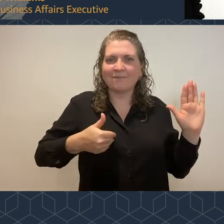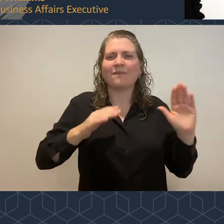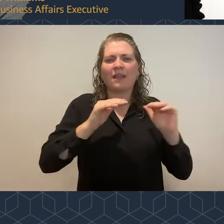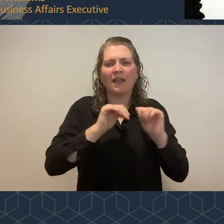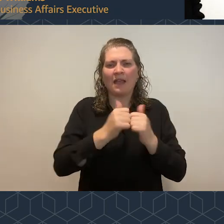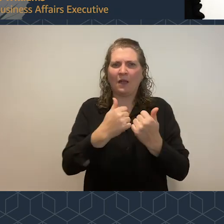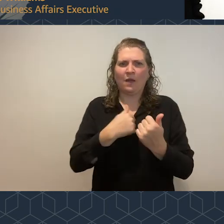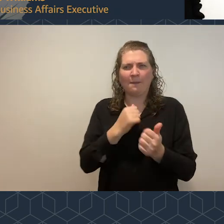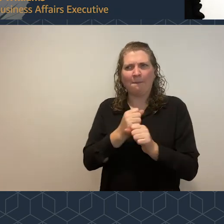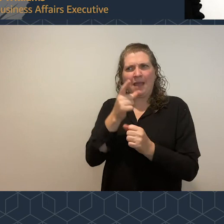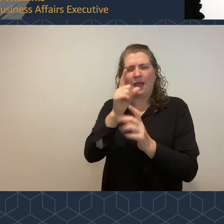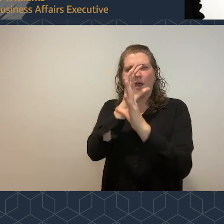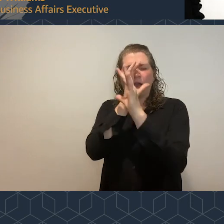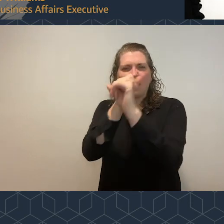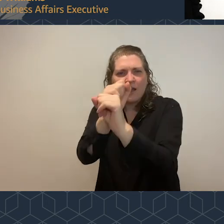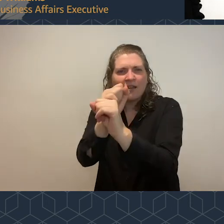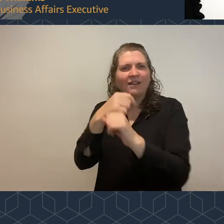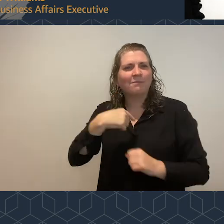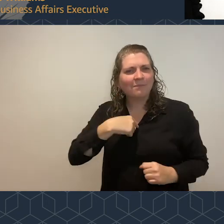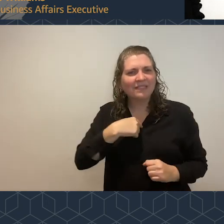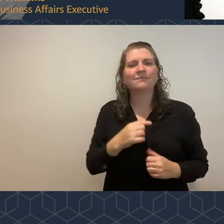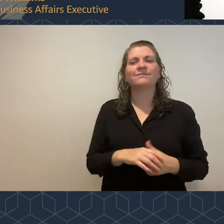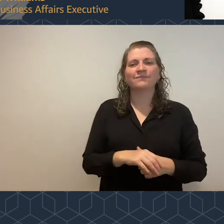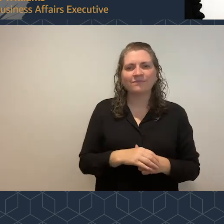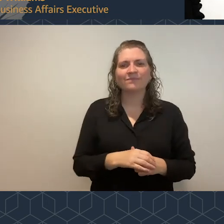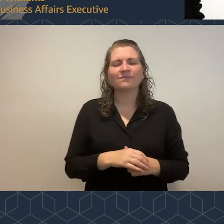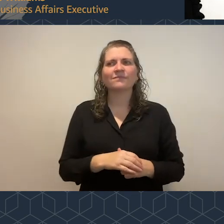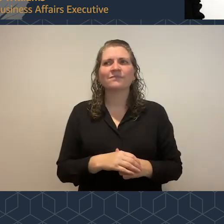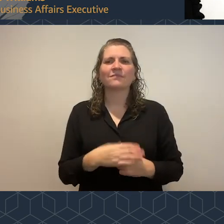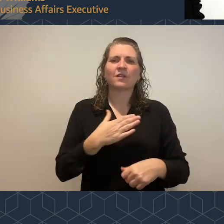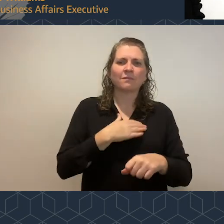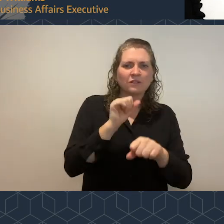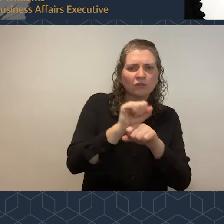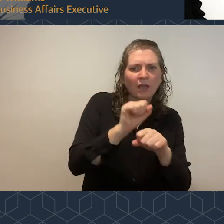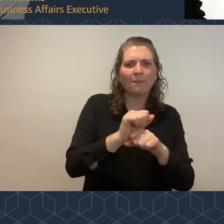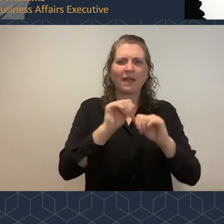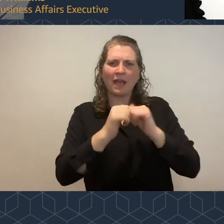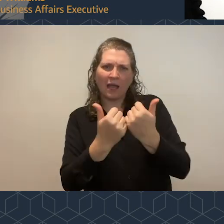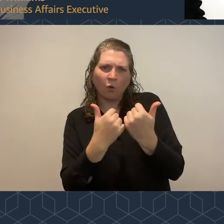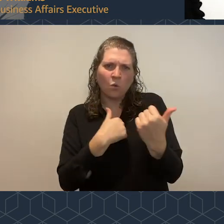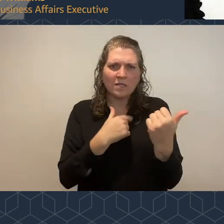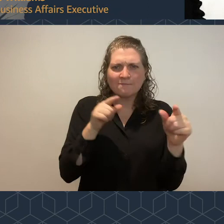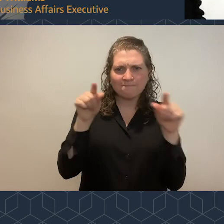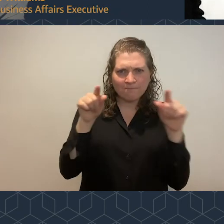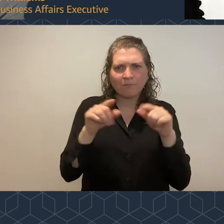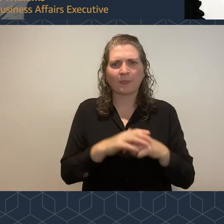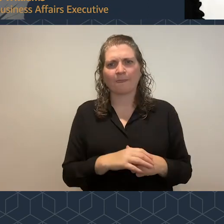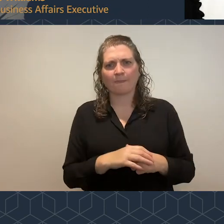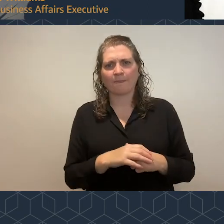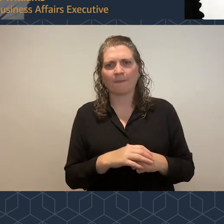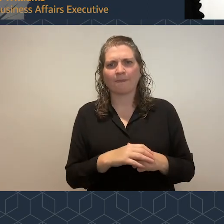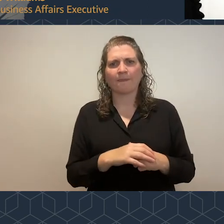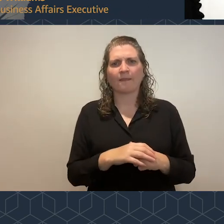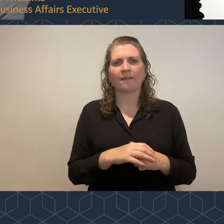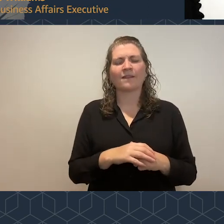authentic story by taking that data-driven approach, by asking those open-ended questions, right? About what is your superpower? What